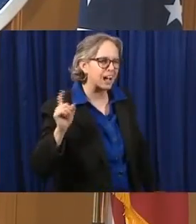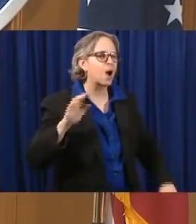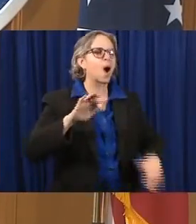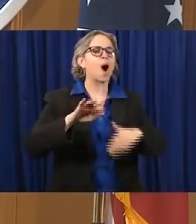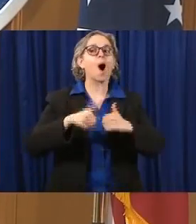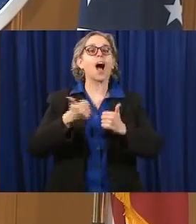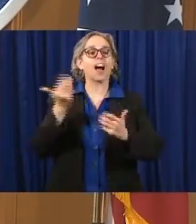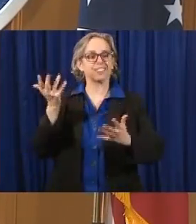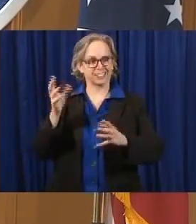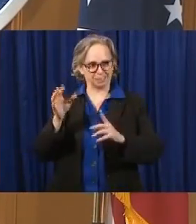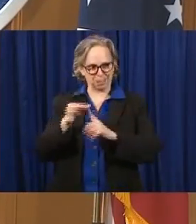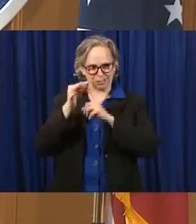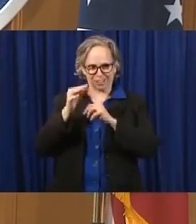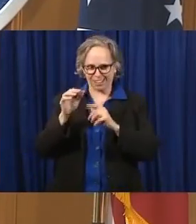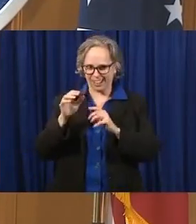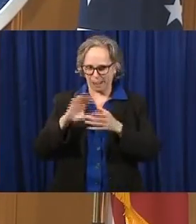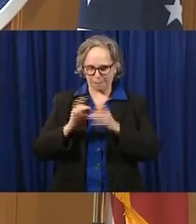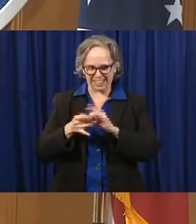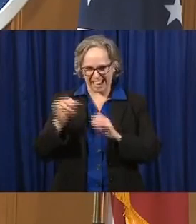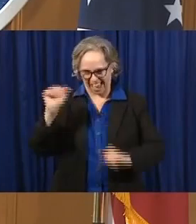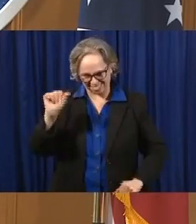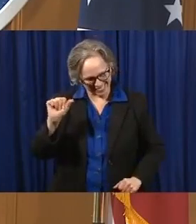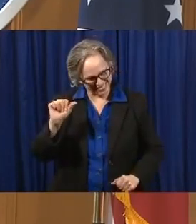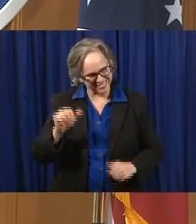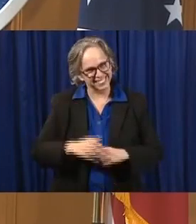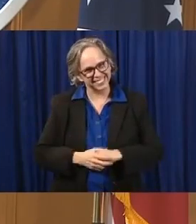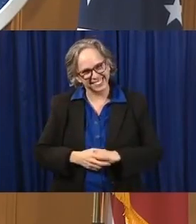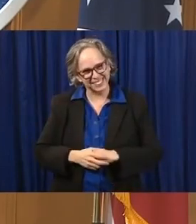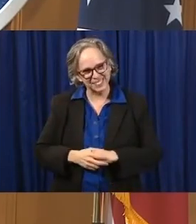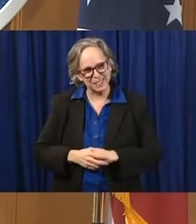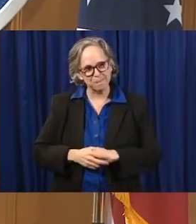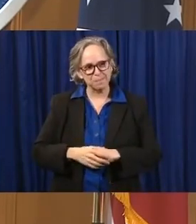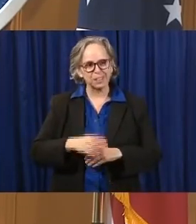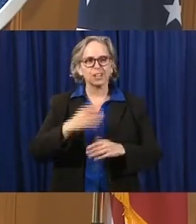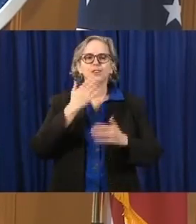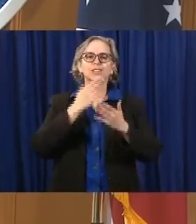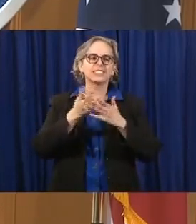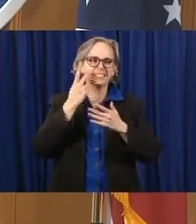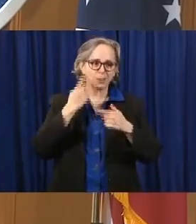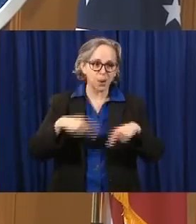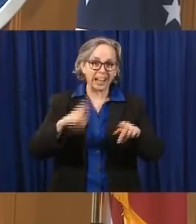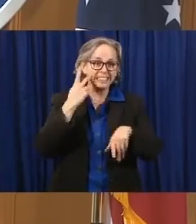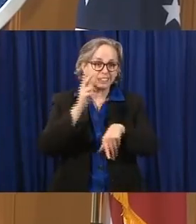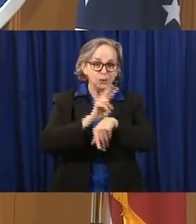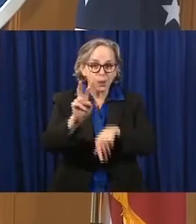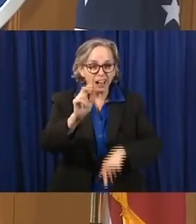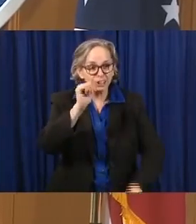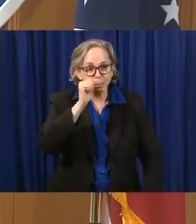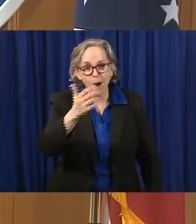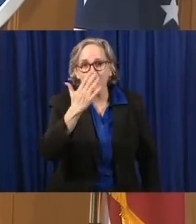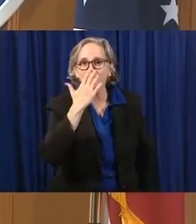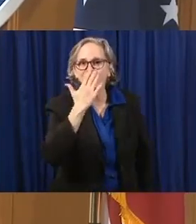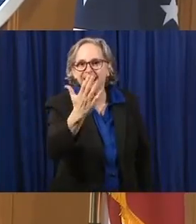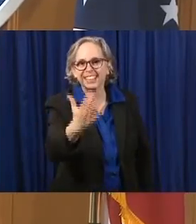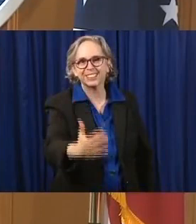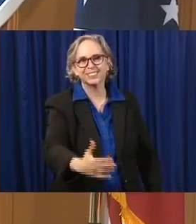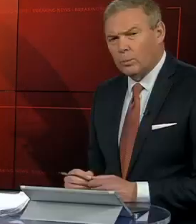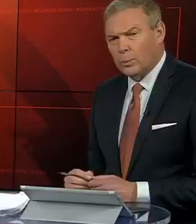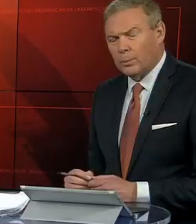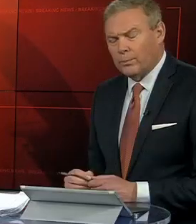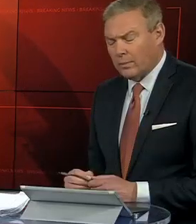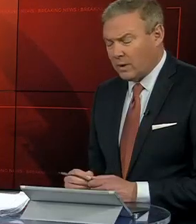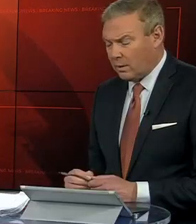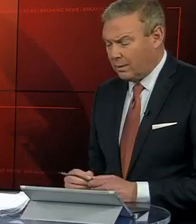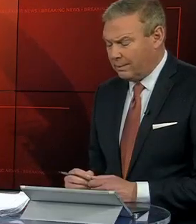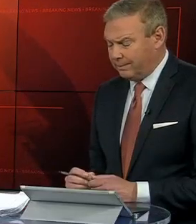Special Olympics athletes. We'll see you all at 2 o'clock tomorrow. Thank you. The governor,